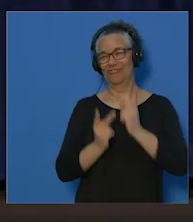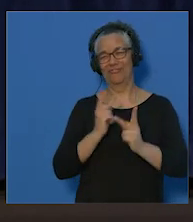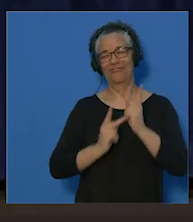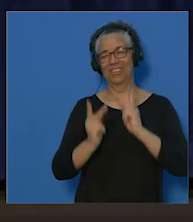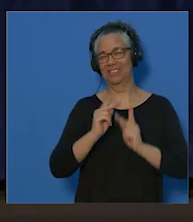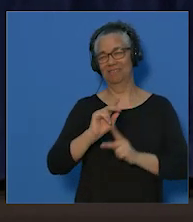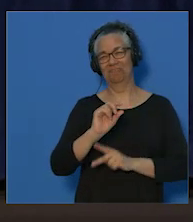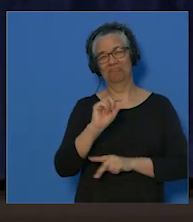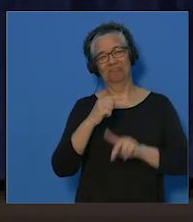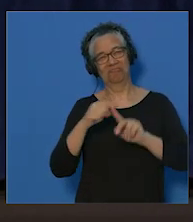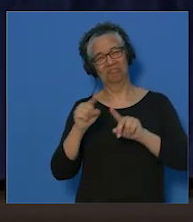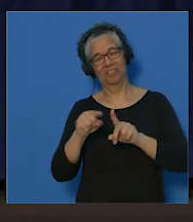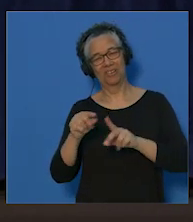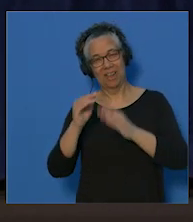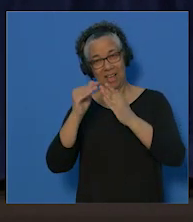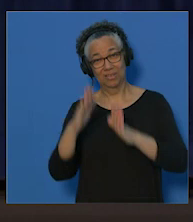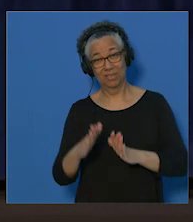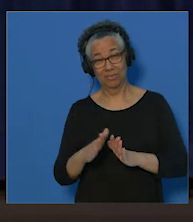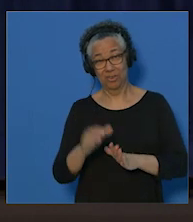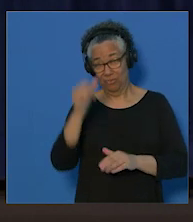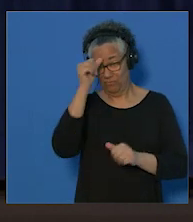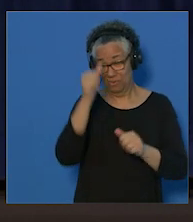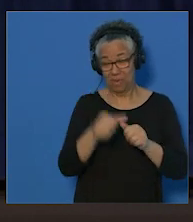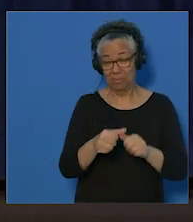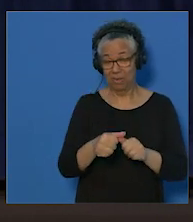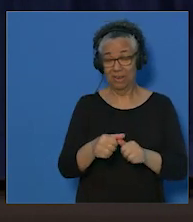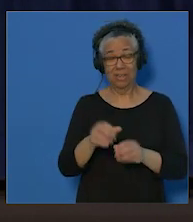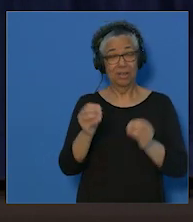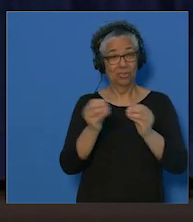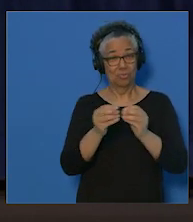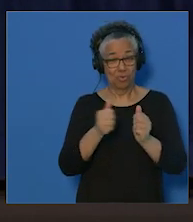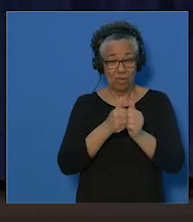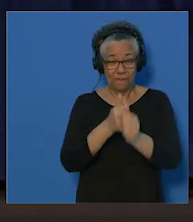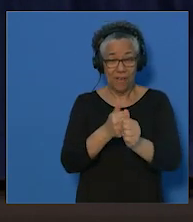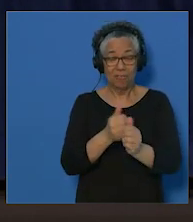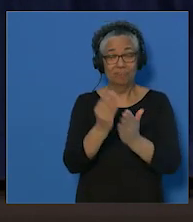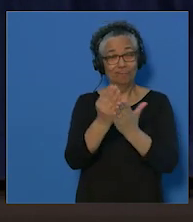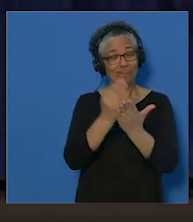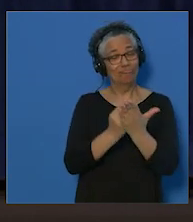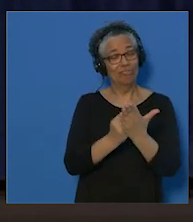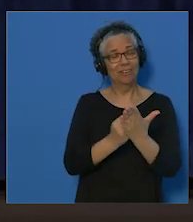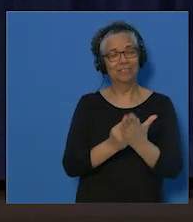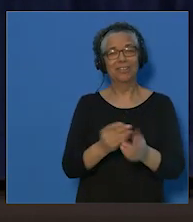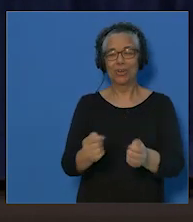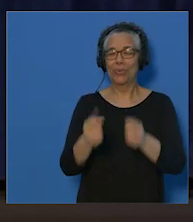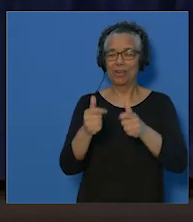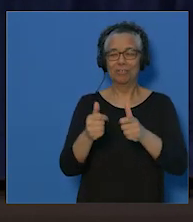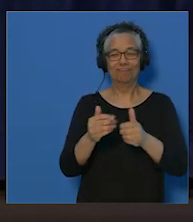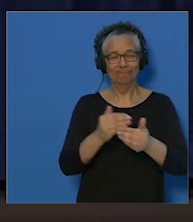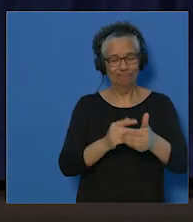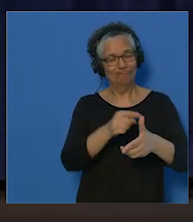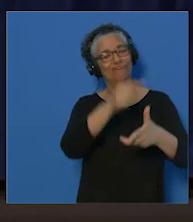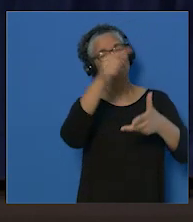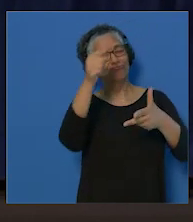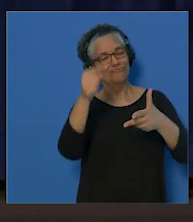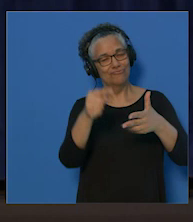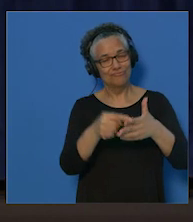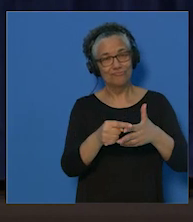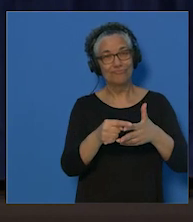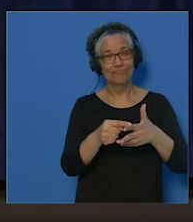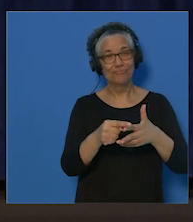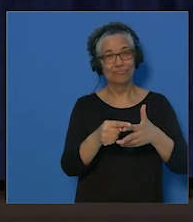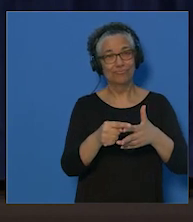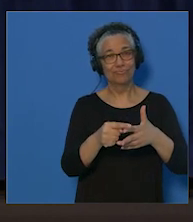Remember, the more closely we adhere to these guidance and guidelines, the faster we can move safely to phase 2.